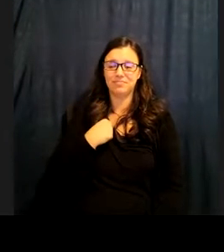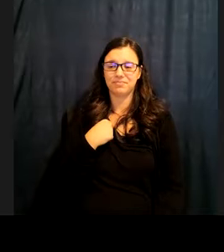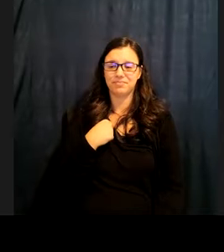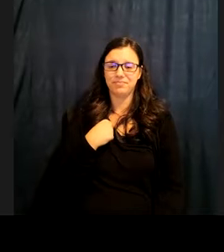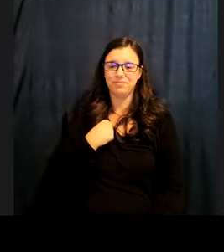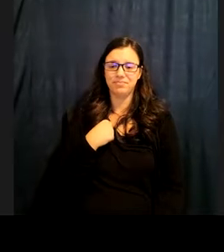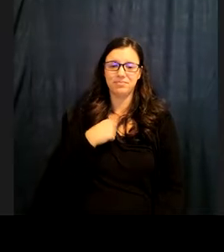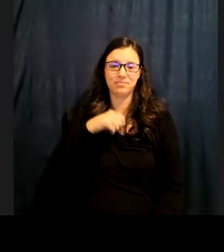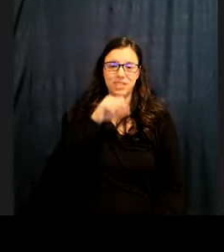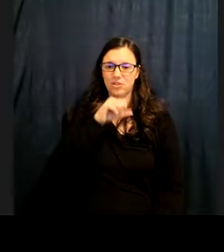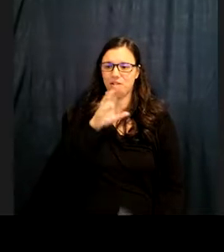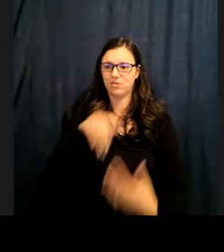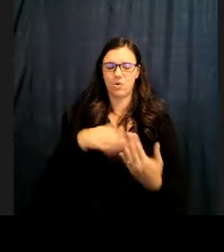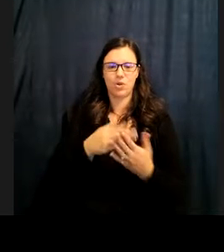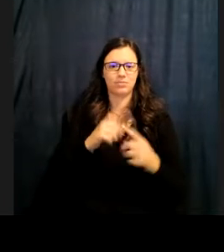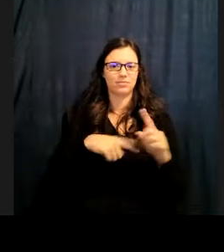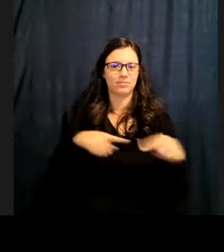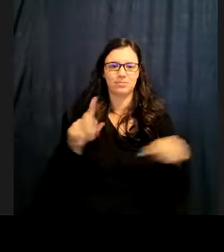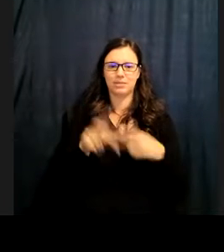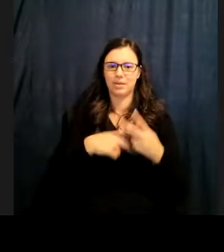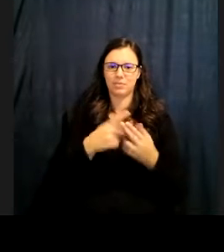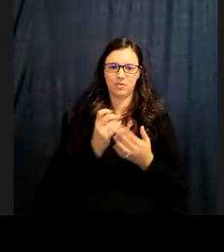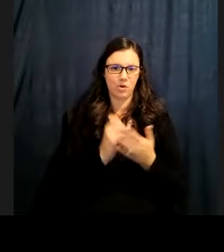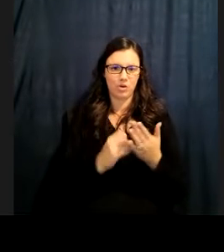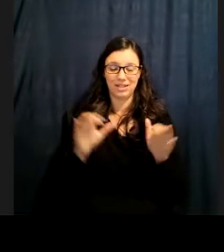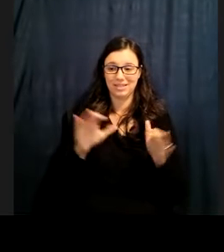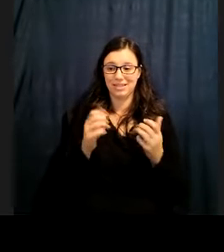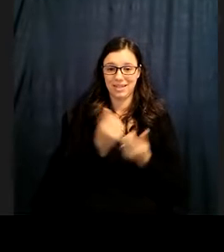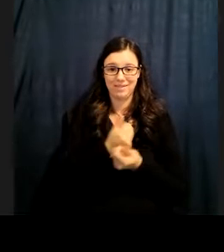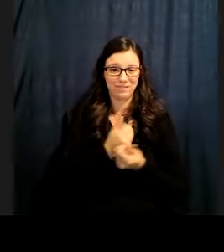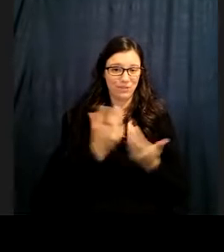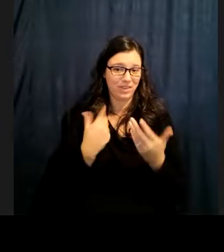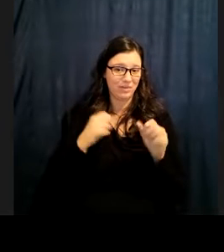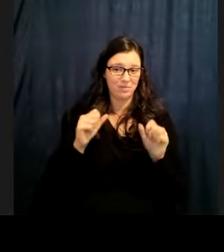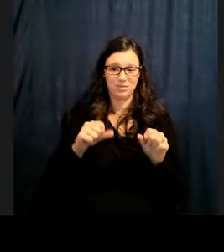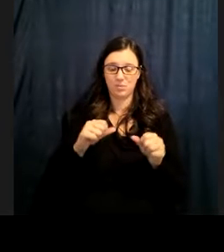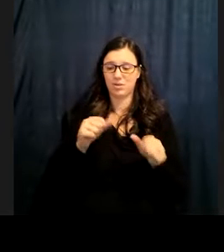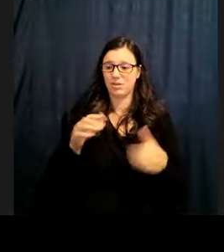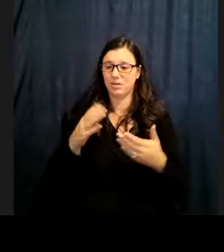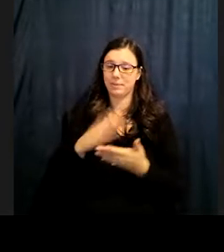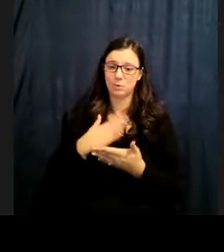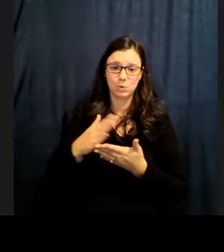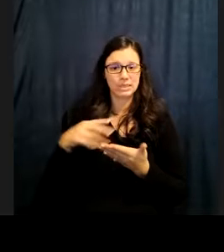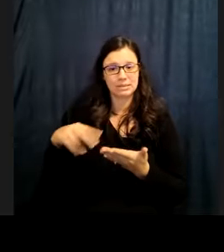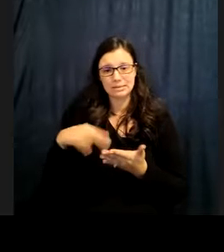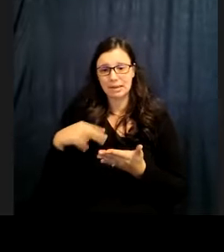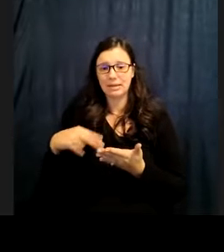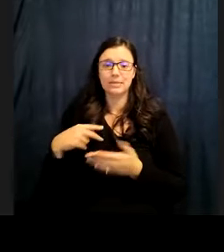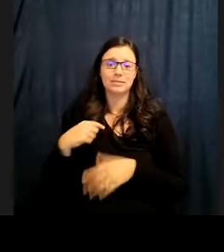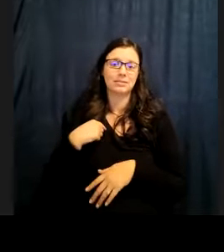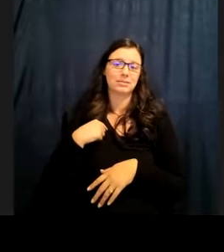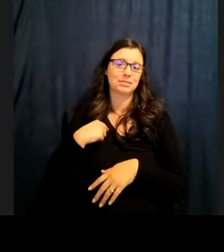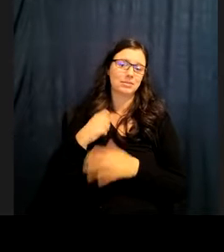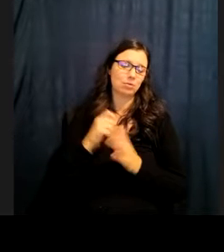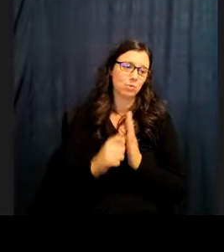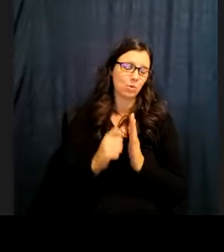just loved all the arts, and I pretty much did everything that I could do. I played music, I danced, I wrote,